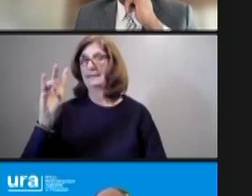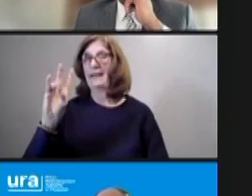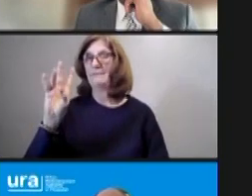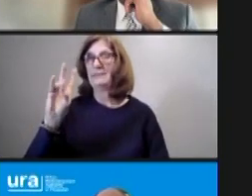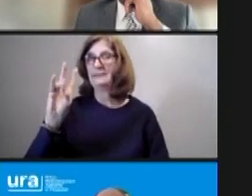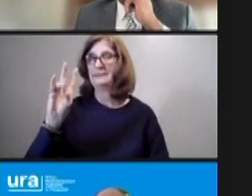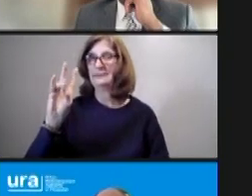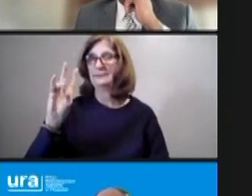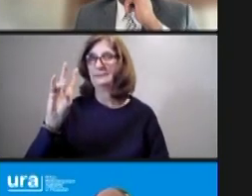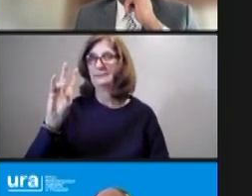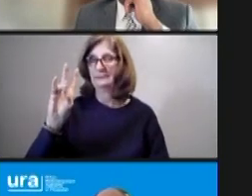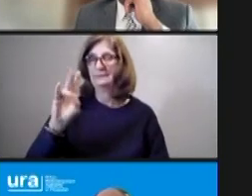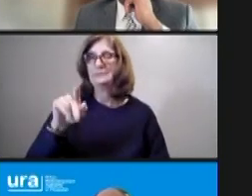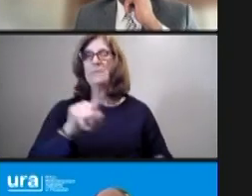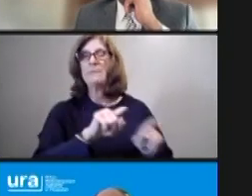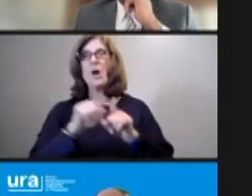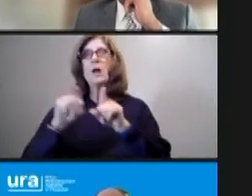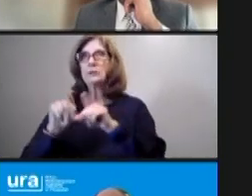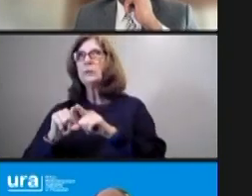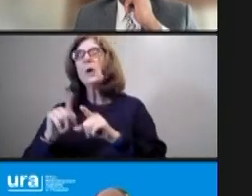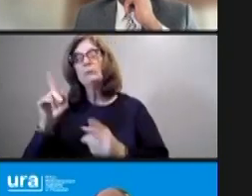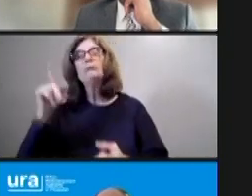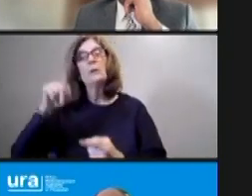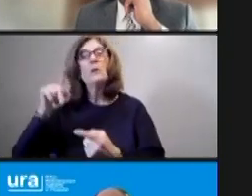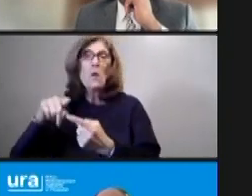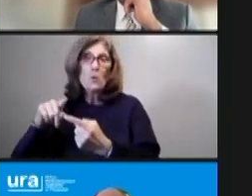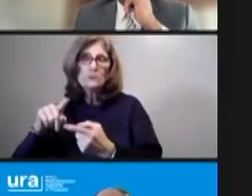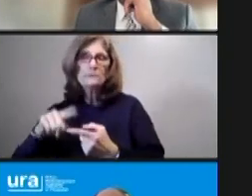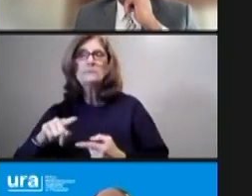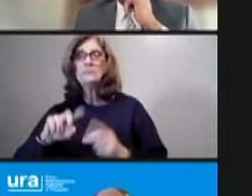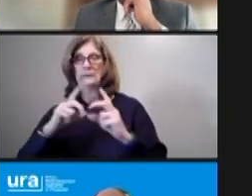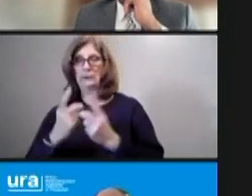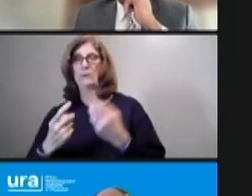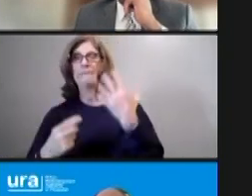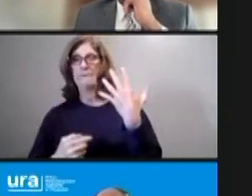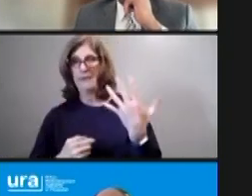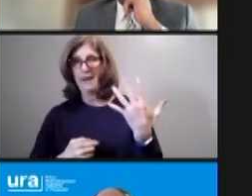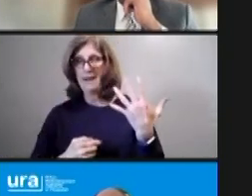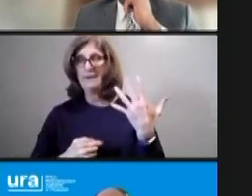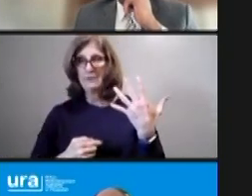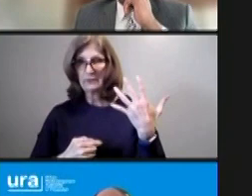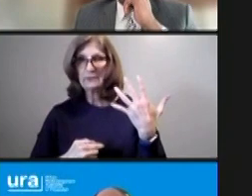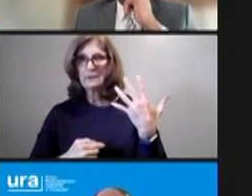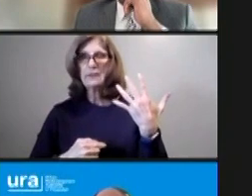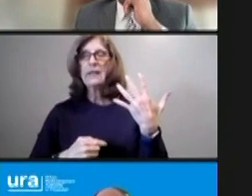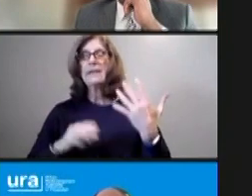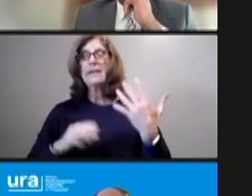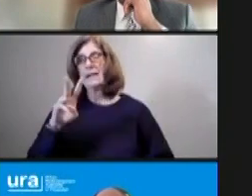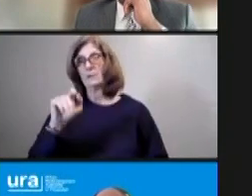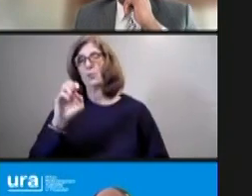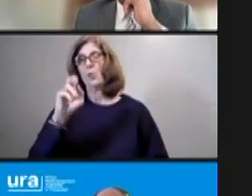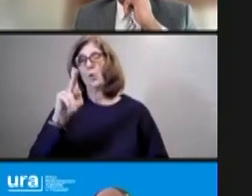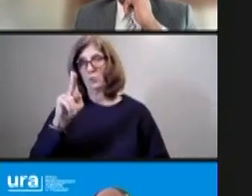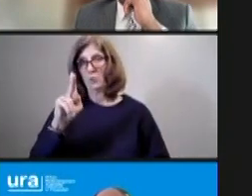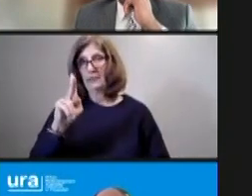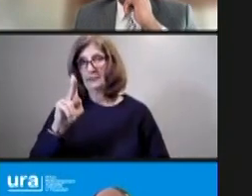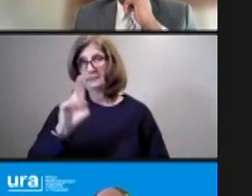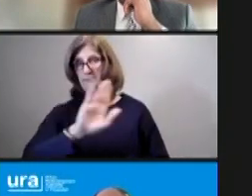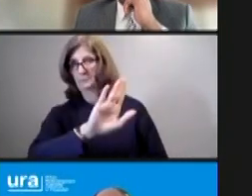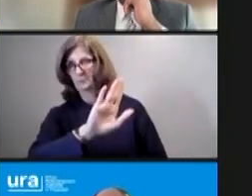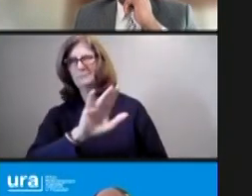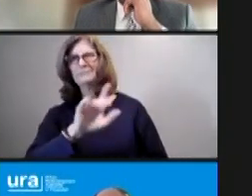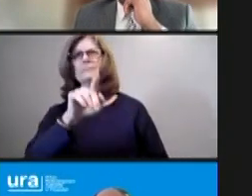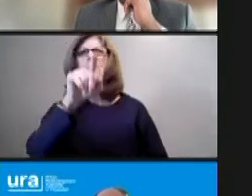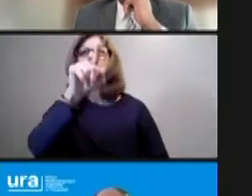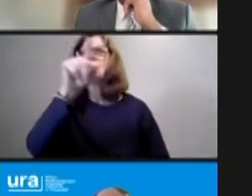and that's also relatively low. District 5 is Councilwoman Warwick. And where are the other